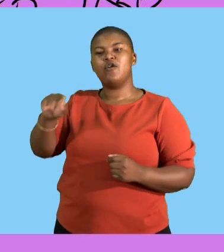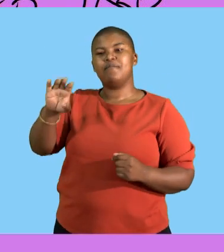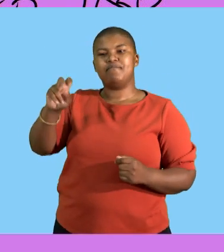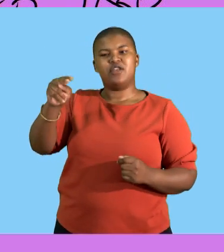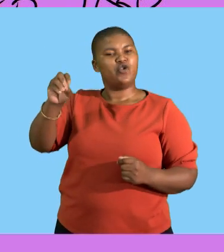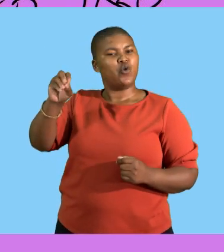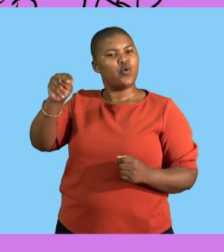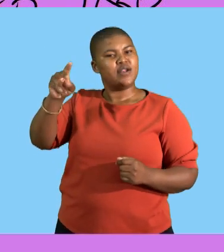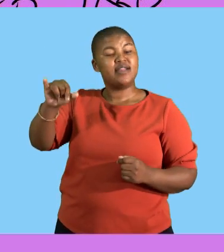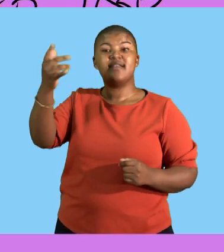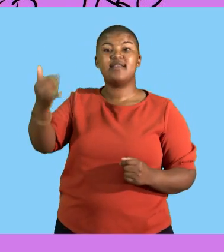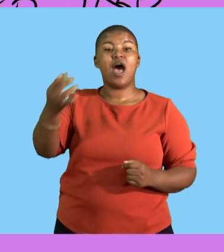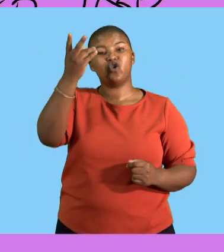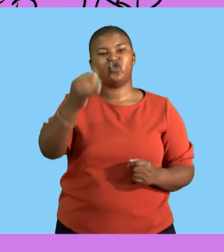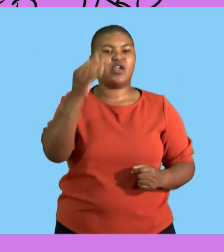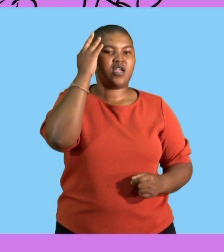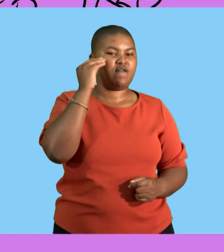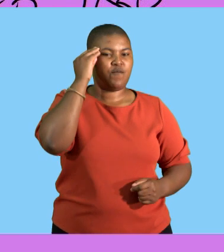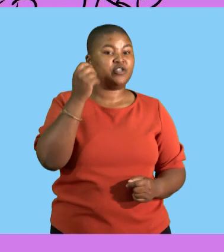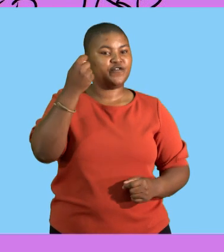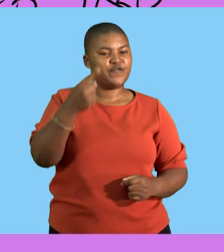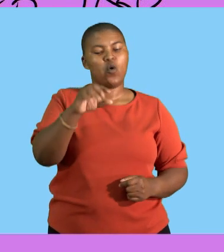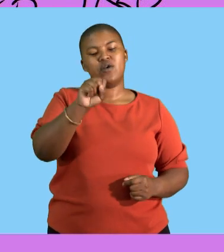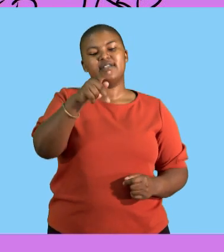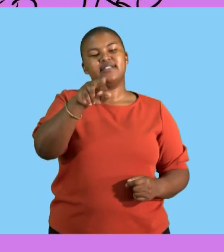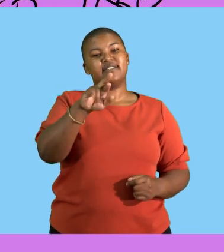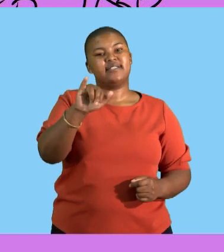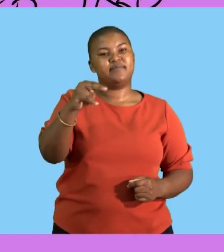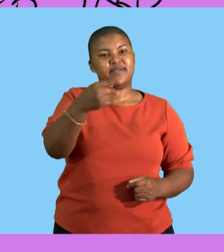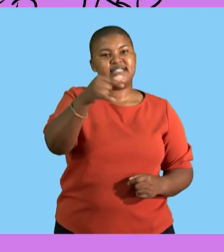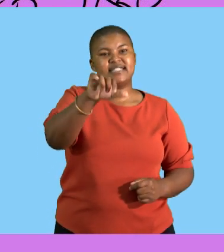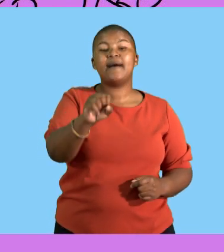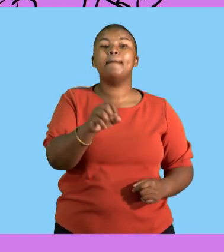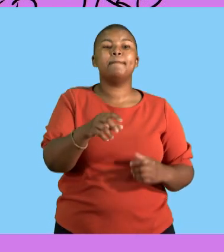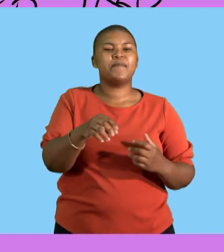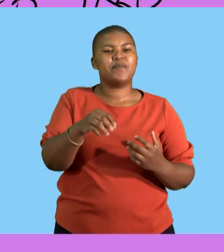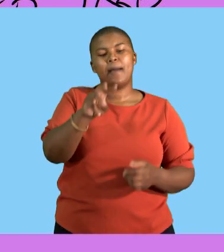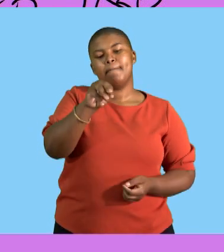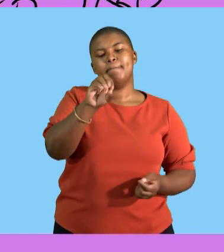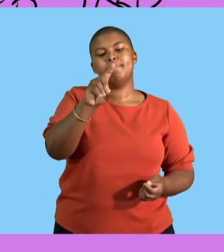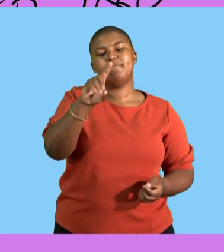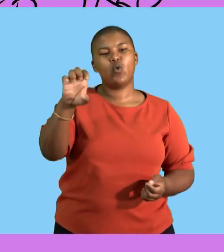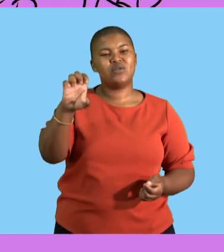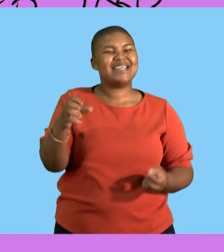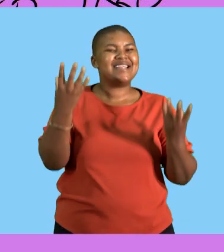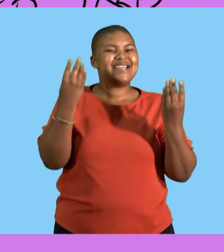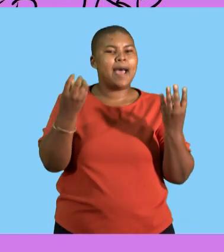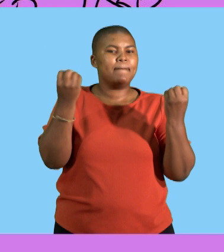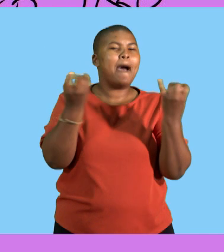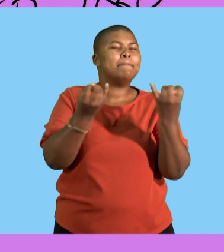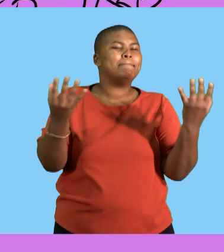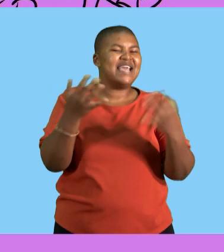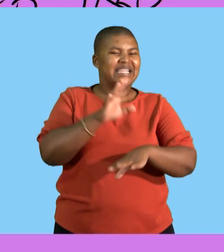us go and look at the data set at Springs. We are looking for the mode, the number that appears the most or keeps